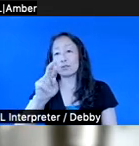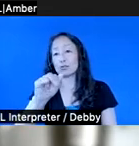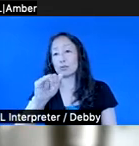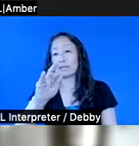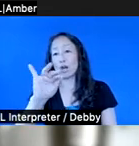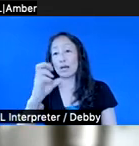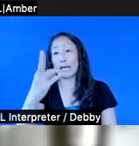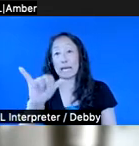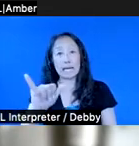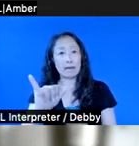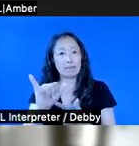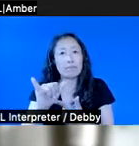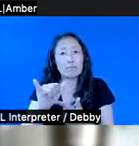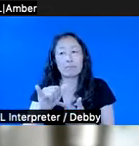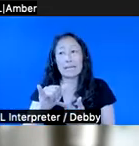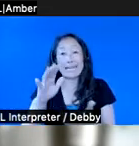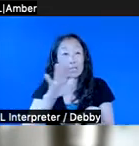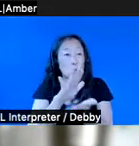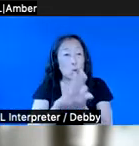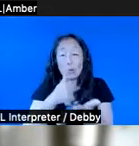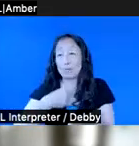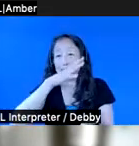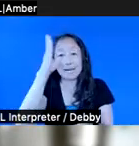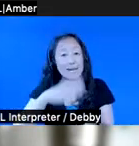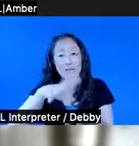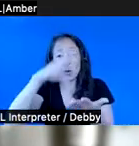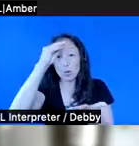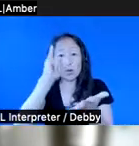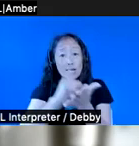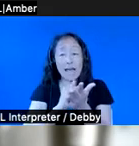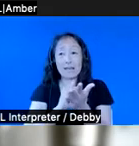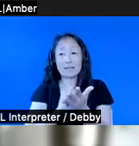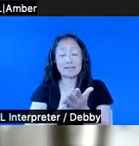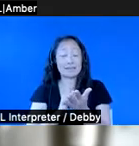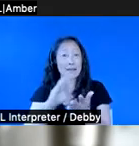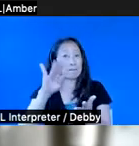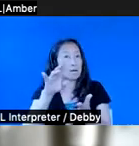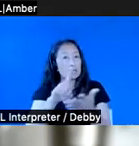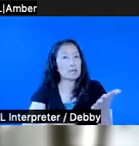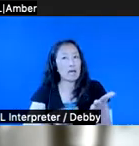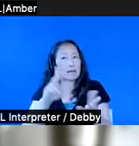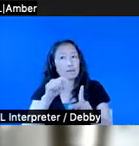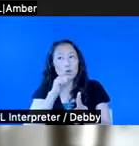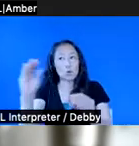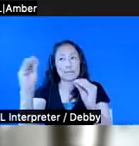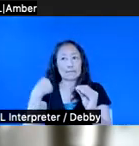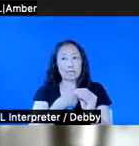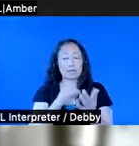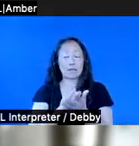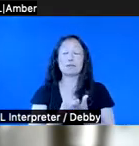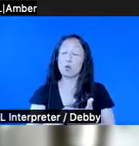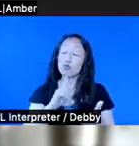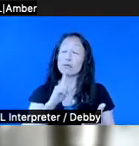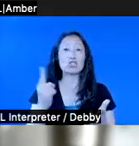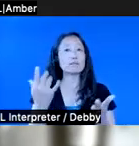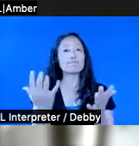we're not taught those things in school. So, be okay with those teachable moments and don't take it personal and do your best to keep